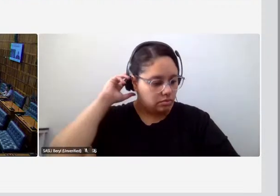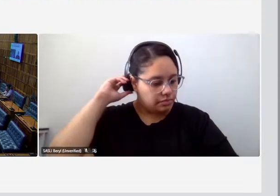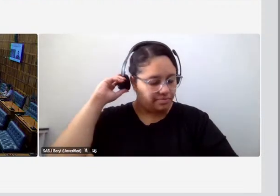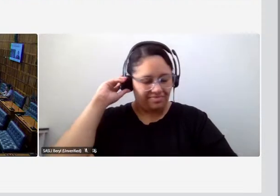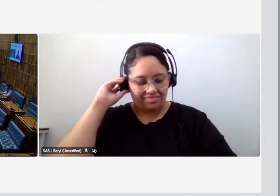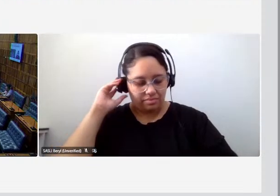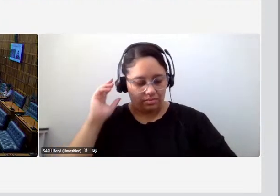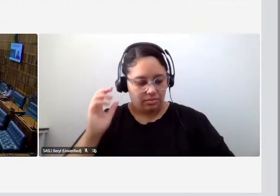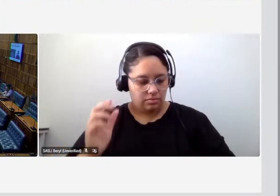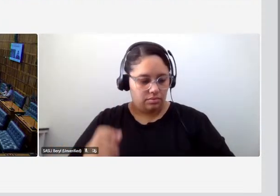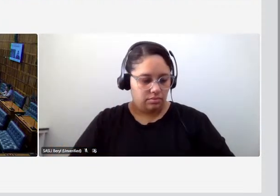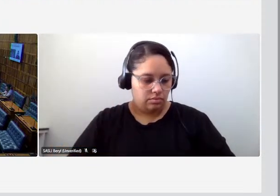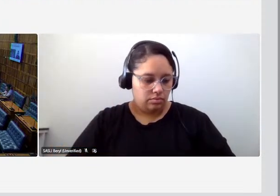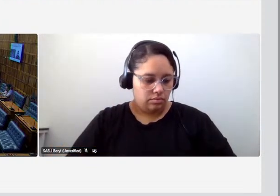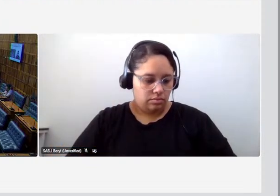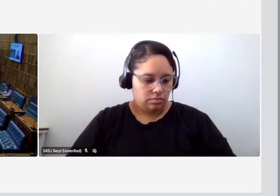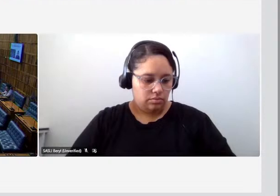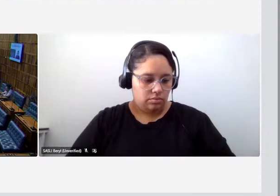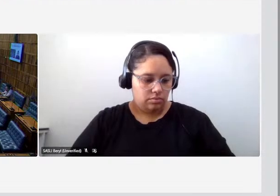Dr.